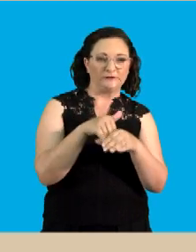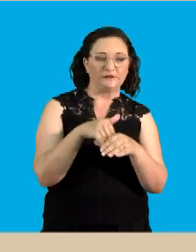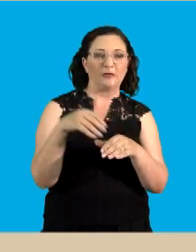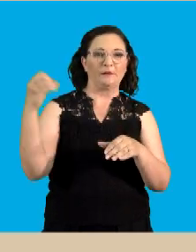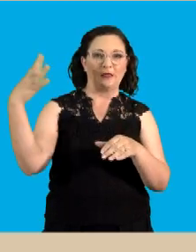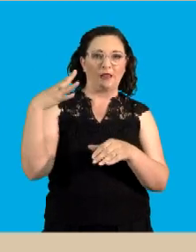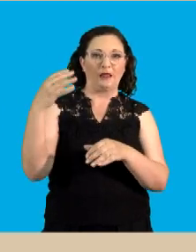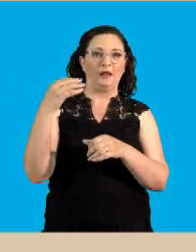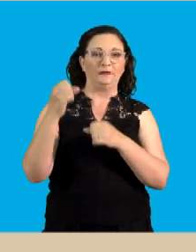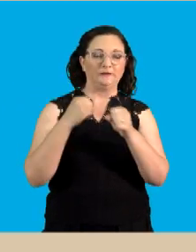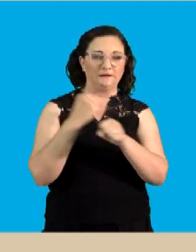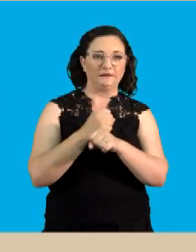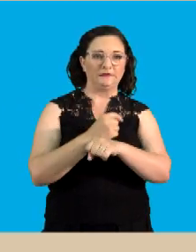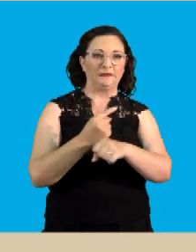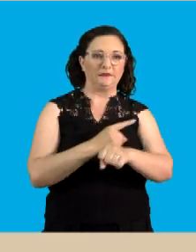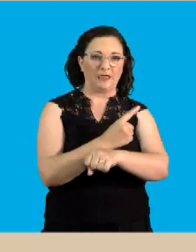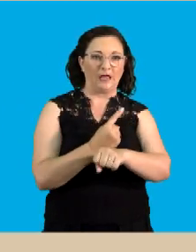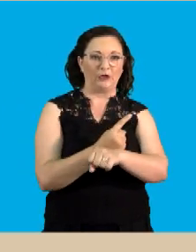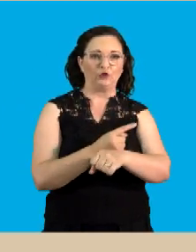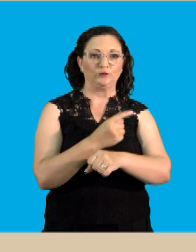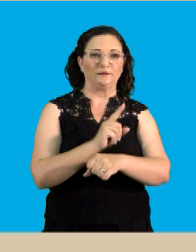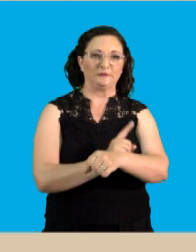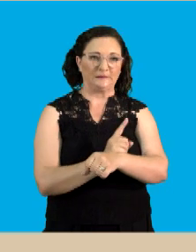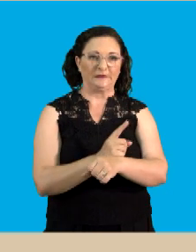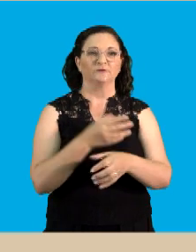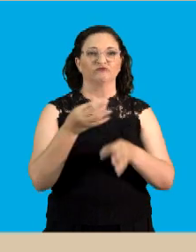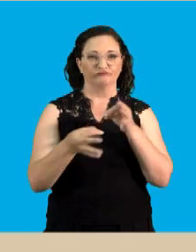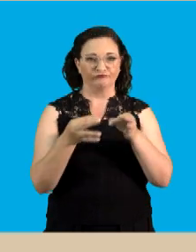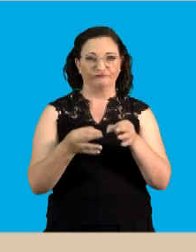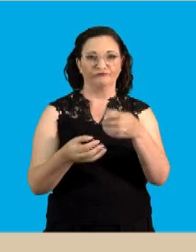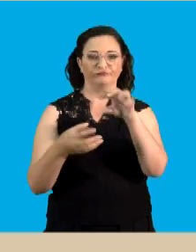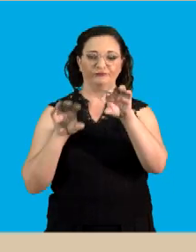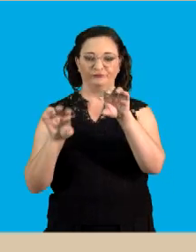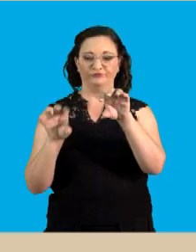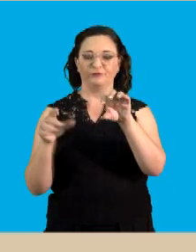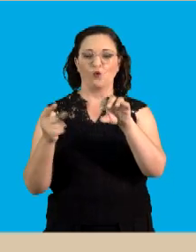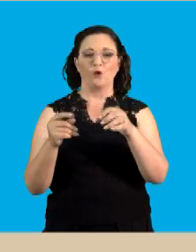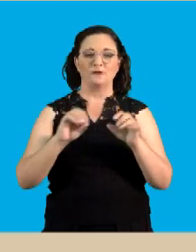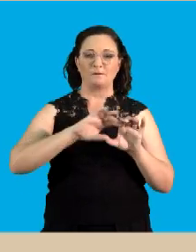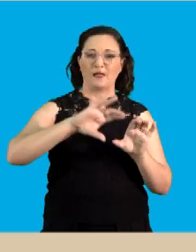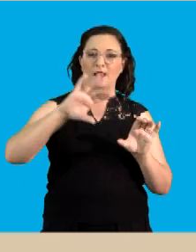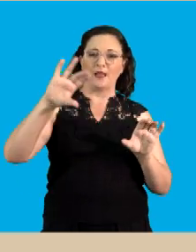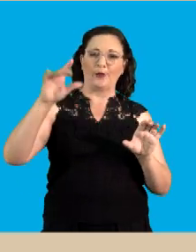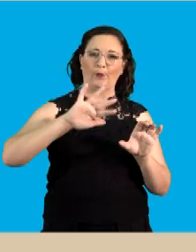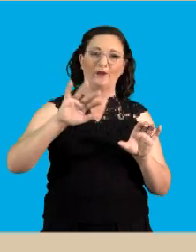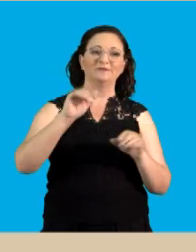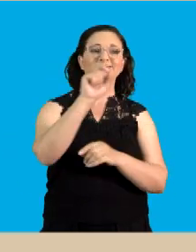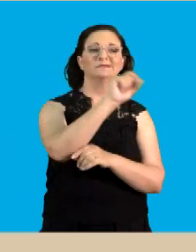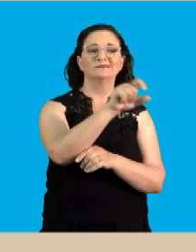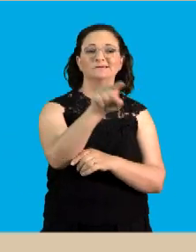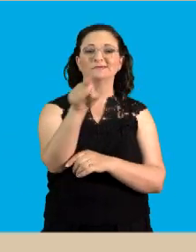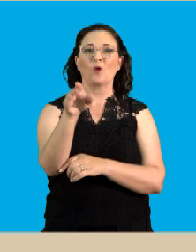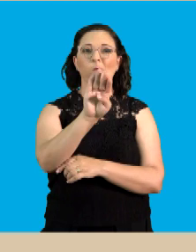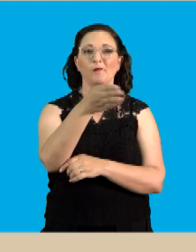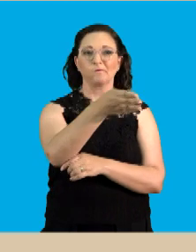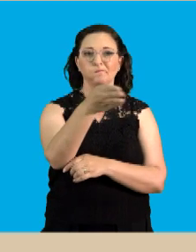light hours, as well as light minutes. Then we also looked at concept number two, which is beyond the Milky Way galaxy. And number three, we